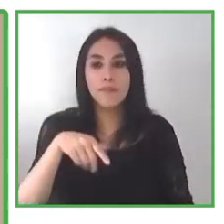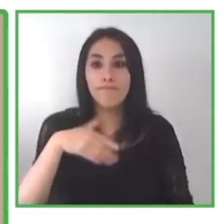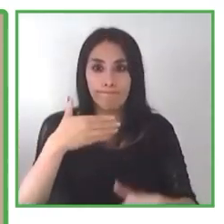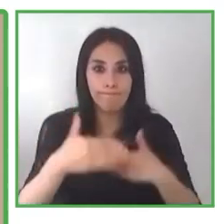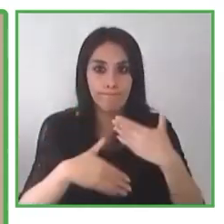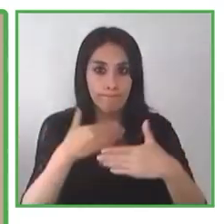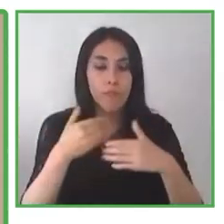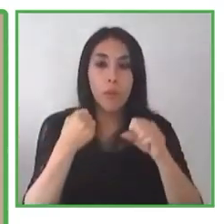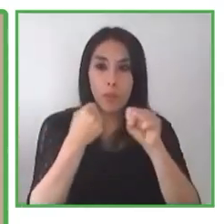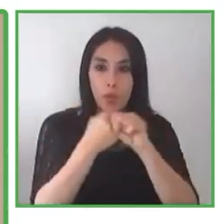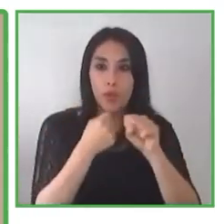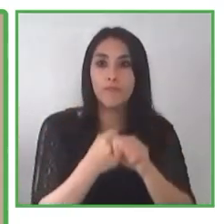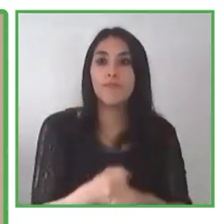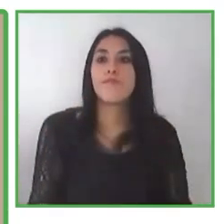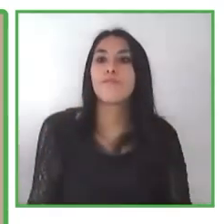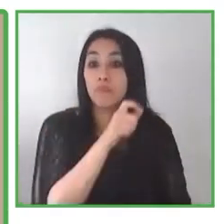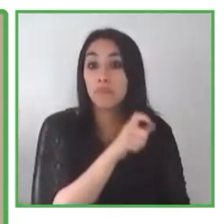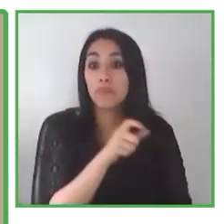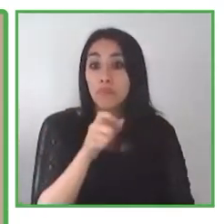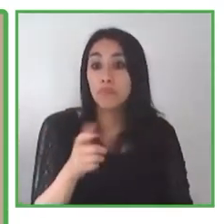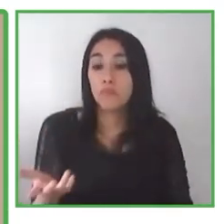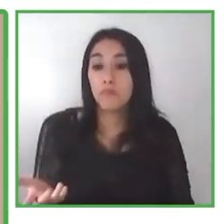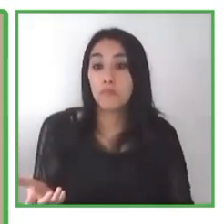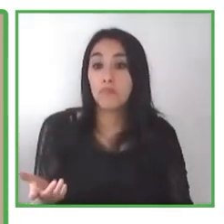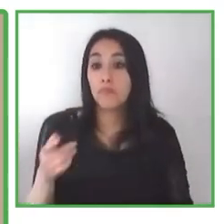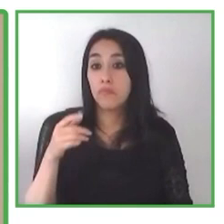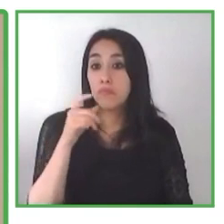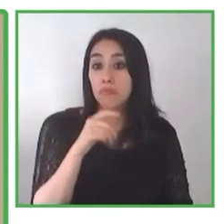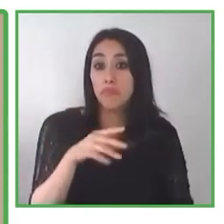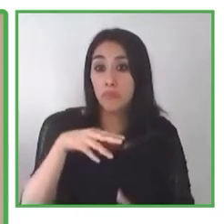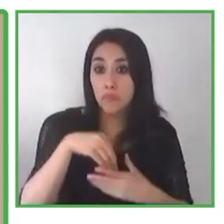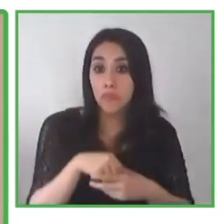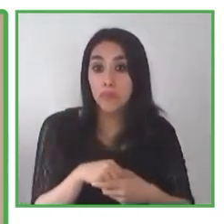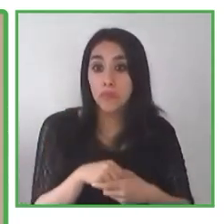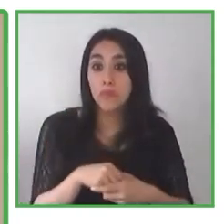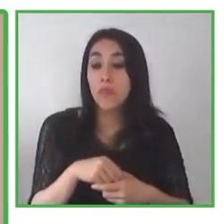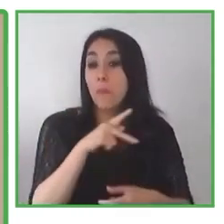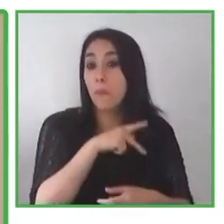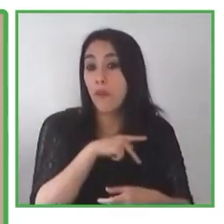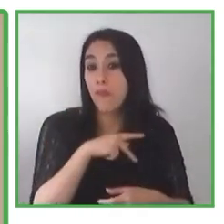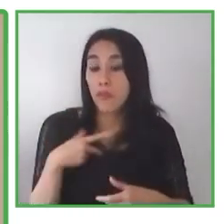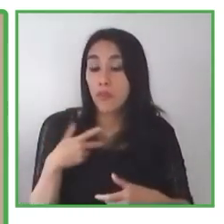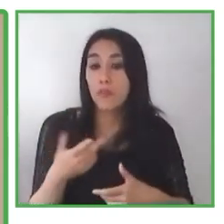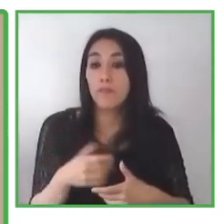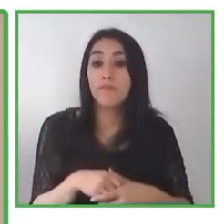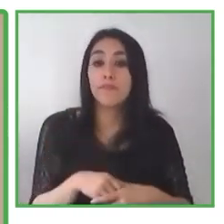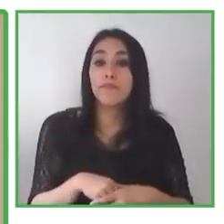the private sector, where the number of people that need to be hired need to change.